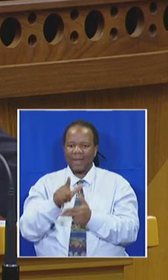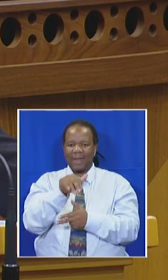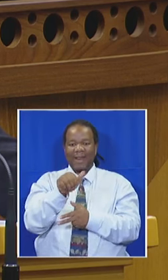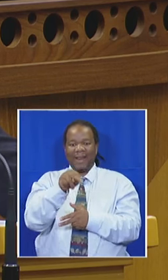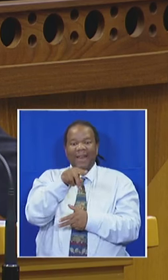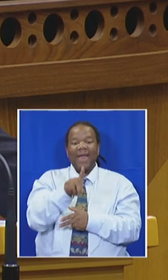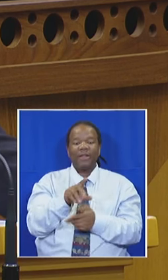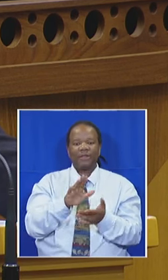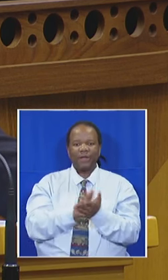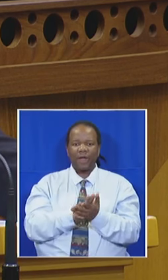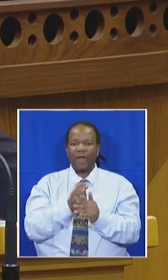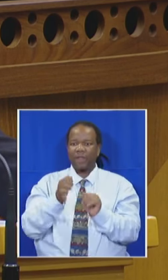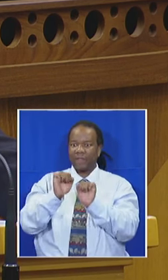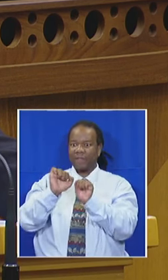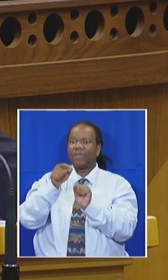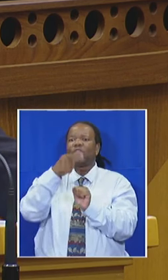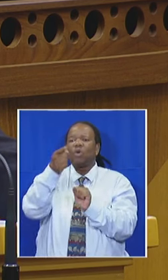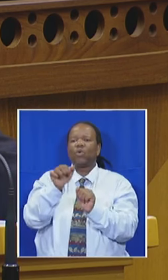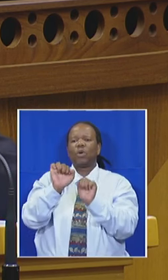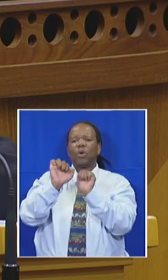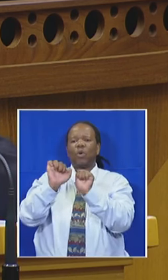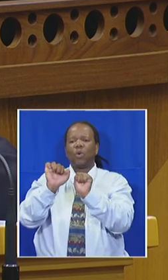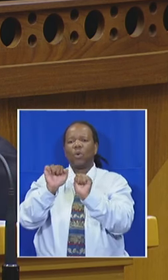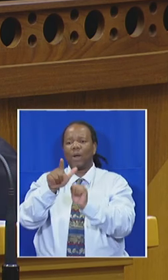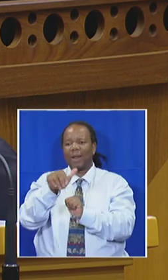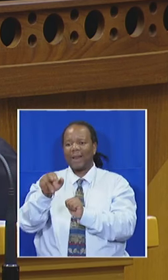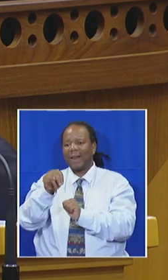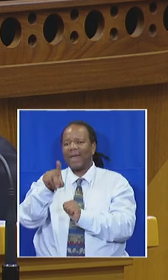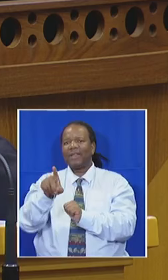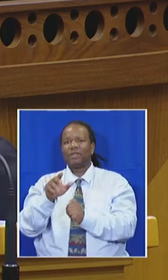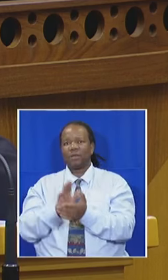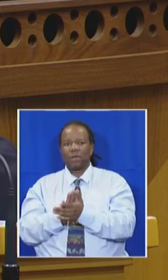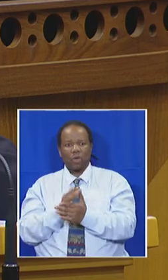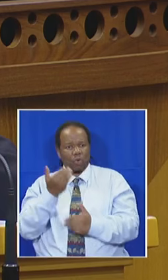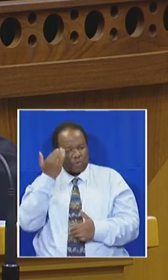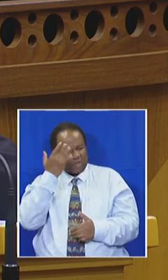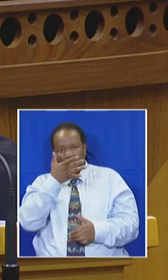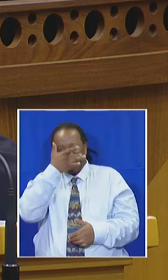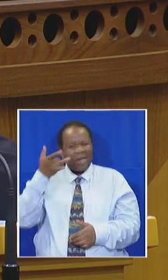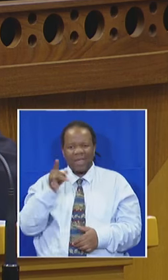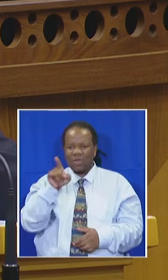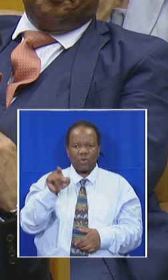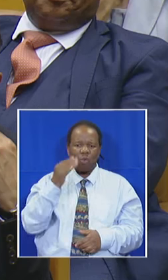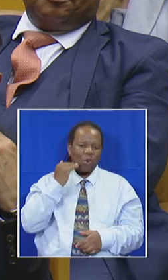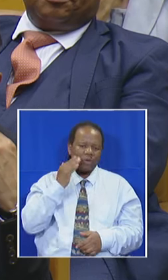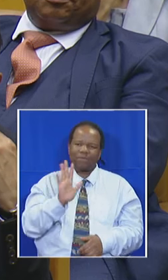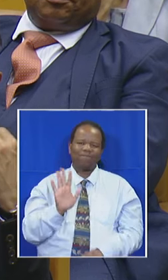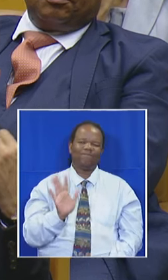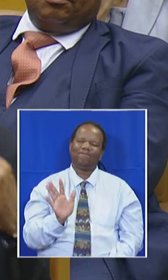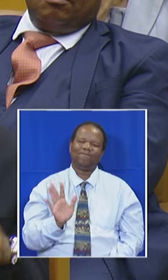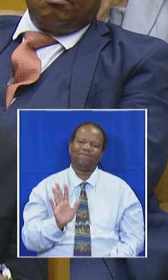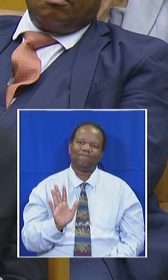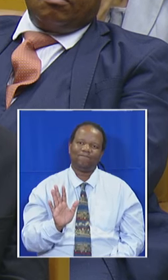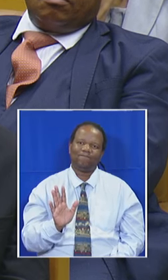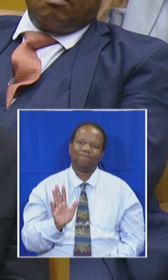land, you think it is because of hatred. It's not true. We are just